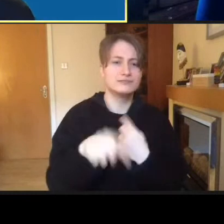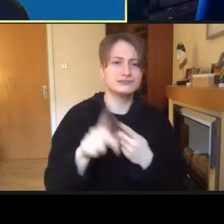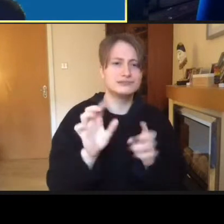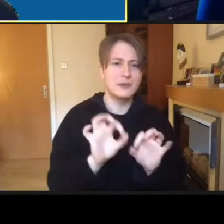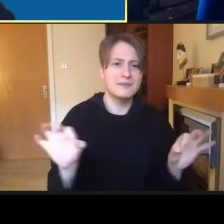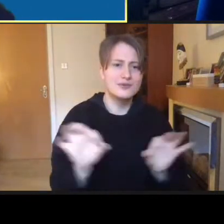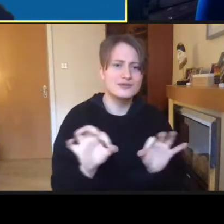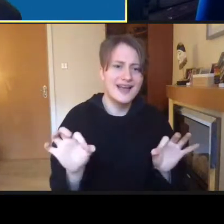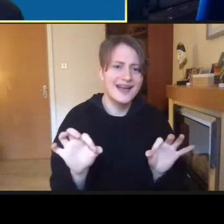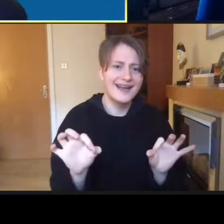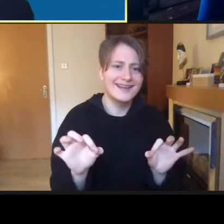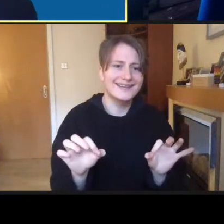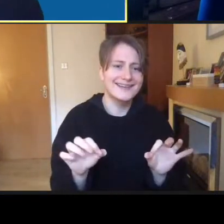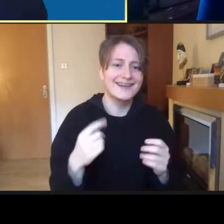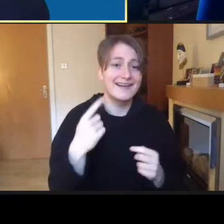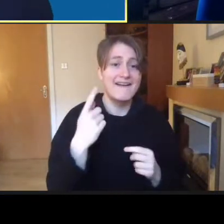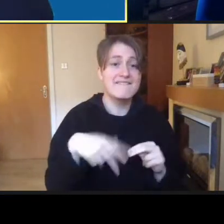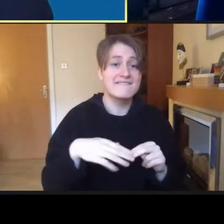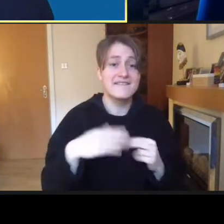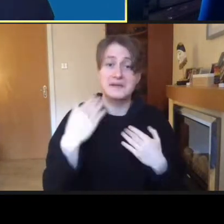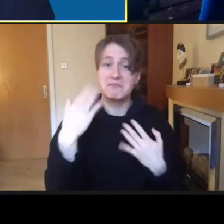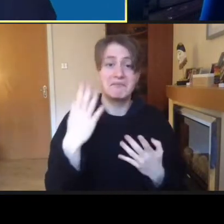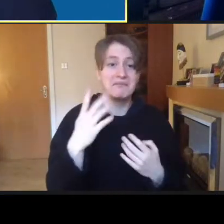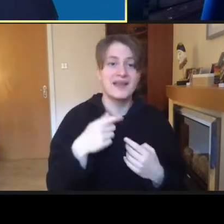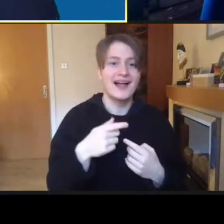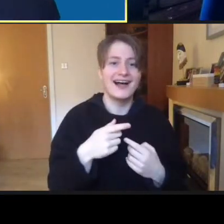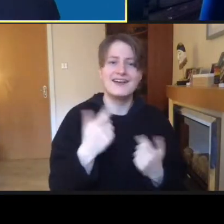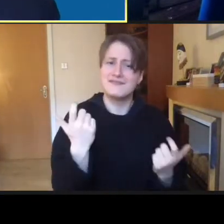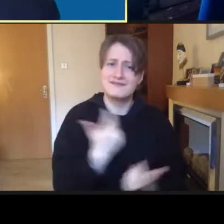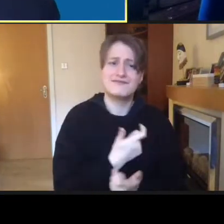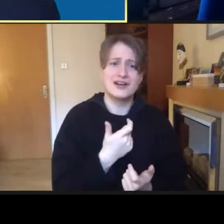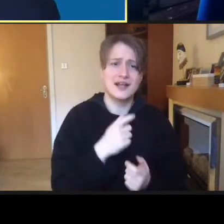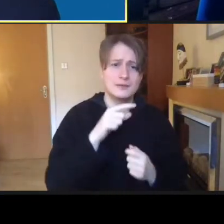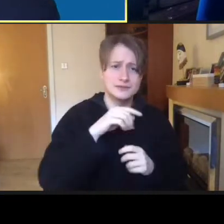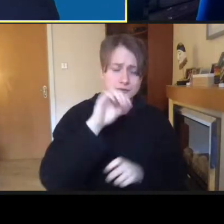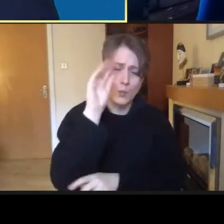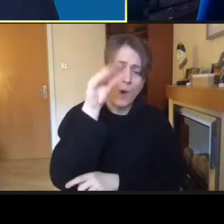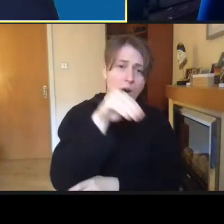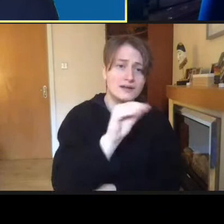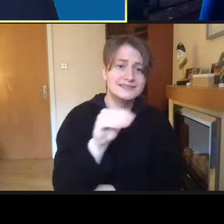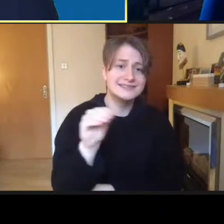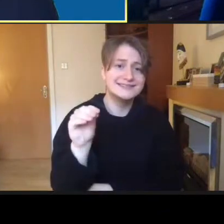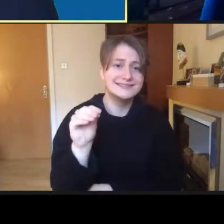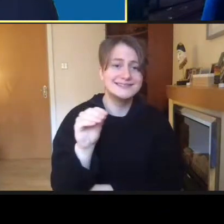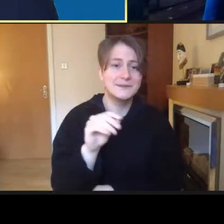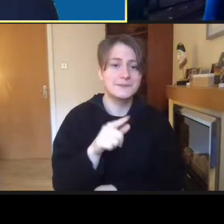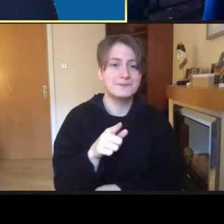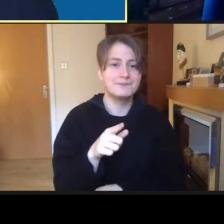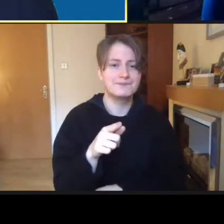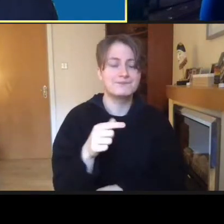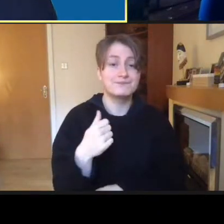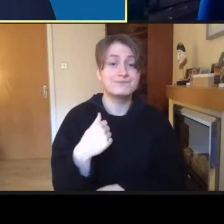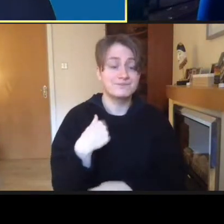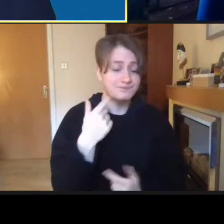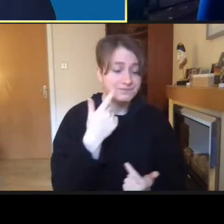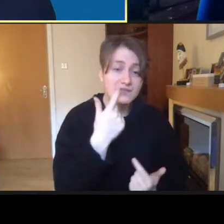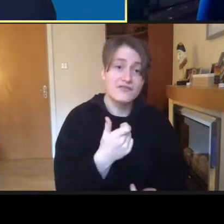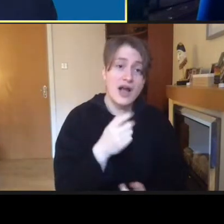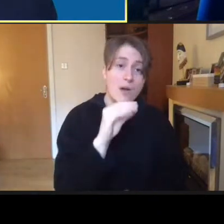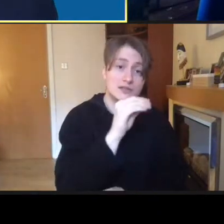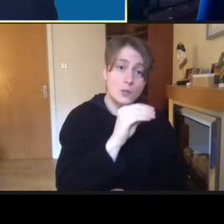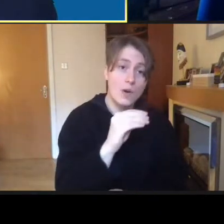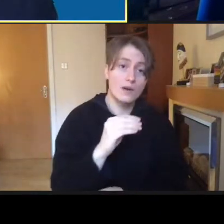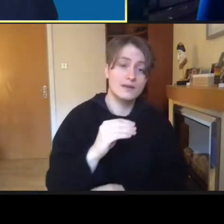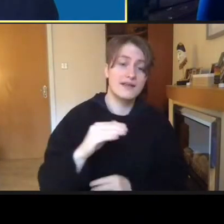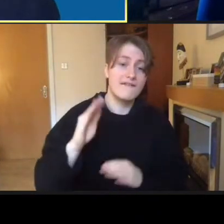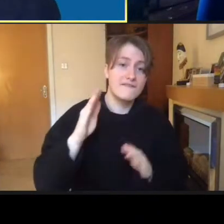now and then. For those that are unaware of the swan story, he was. Max had found a swan had flown into